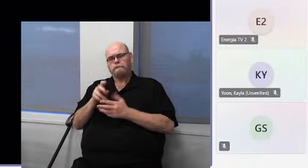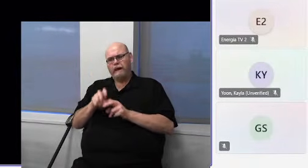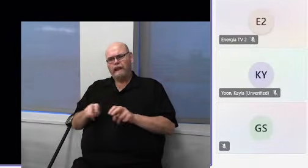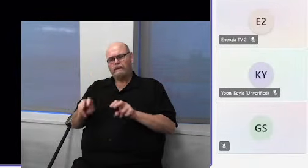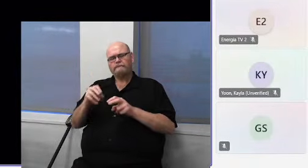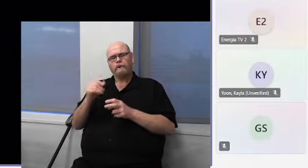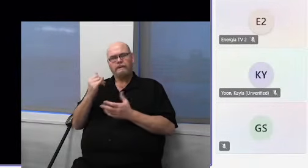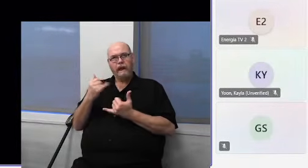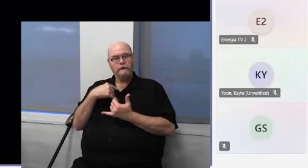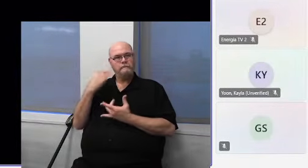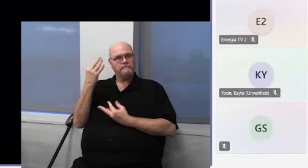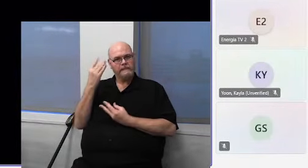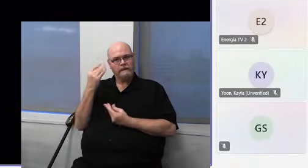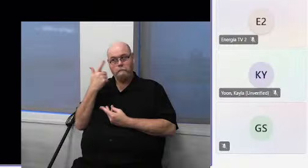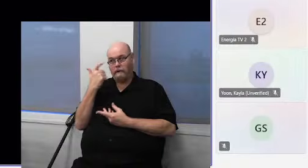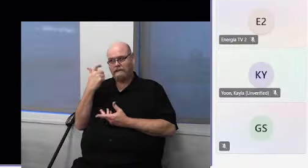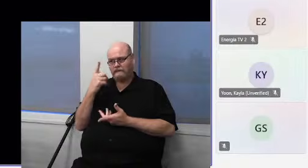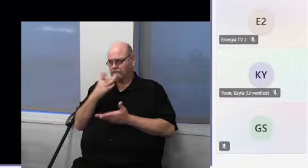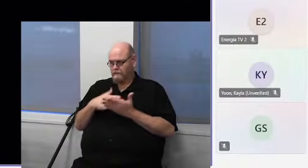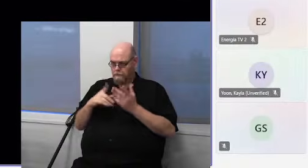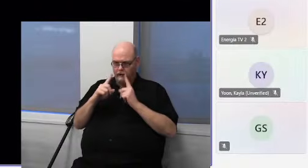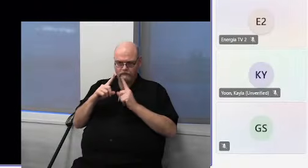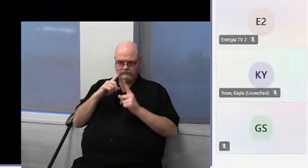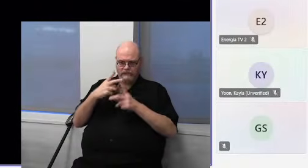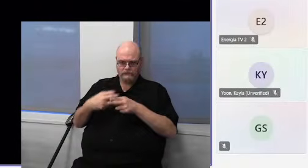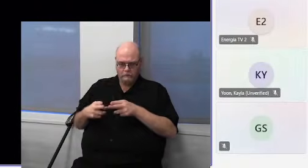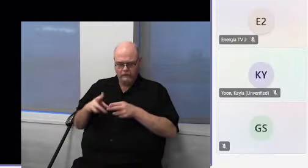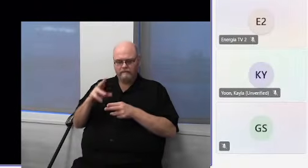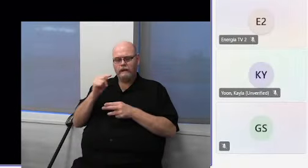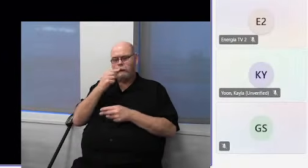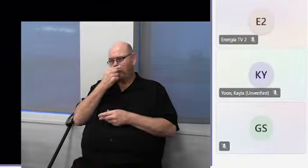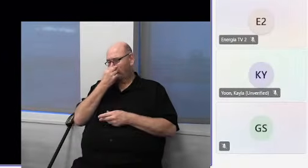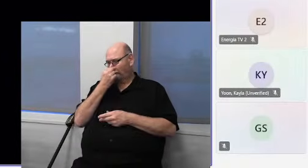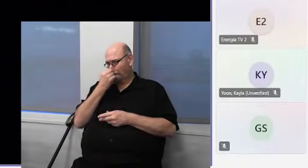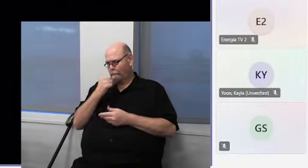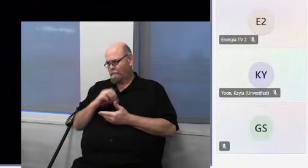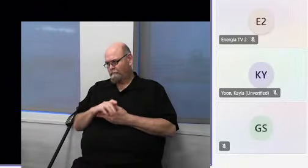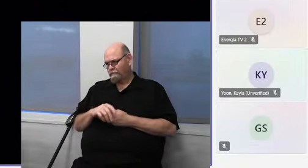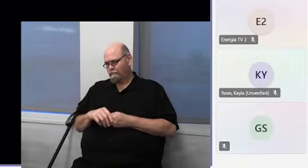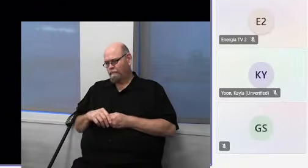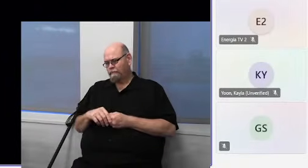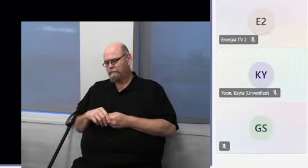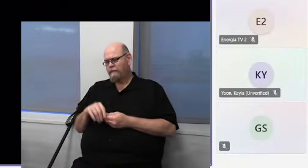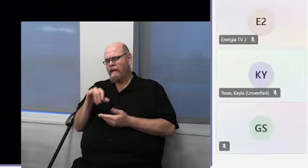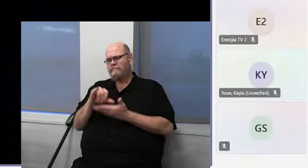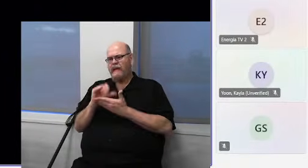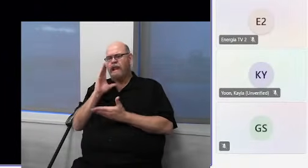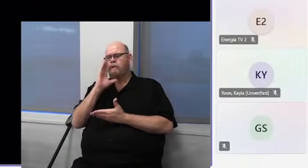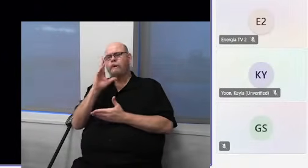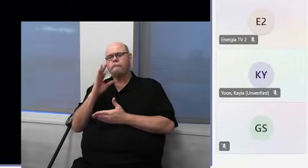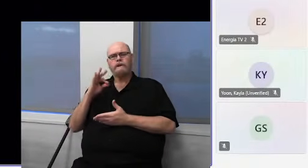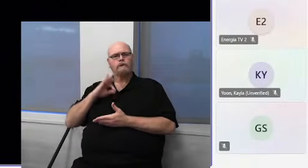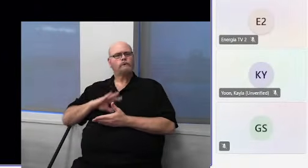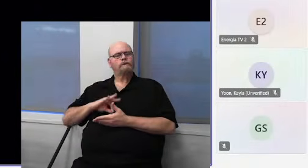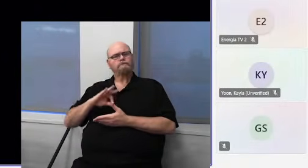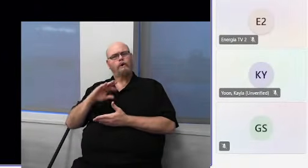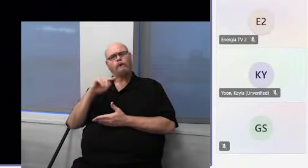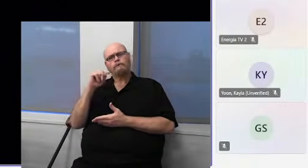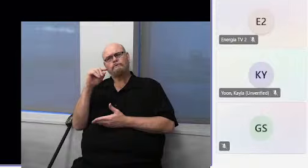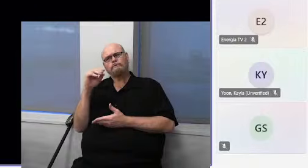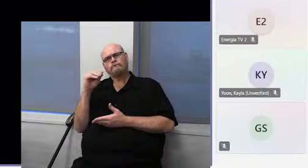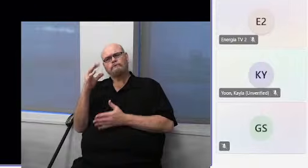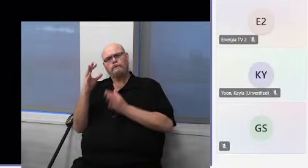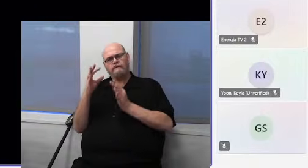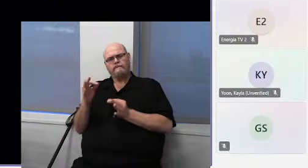panel. And it's now occurred to me, thanks to some conversation briefly, non-substantive with Ms. Valle, that it would be useful